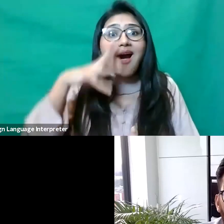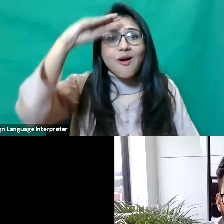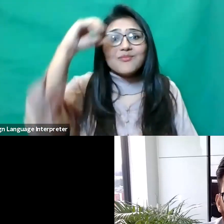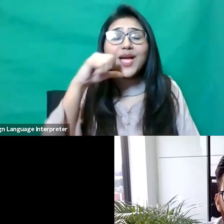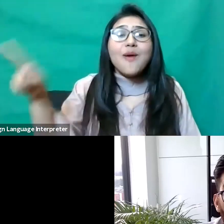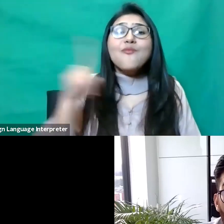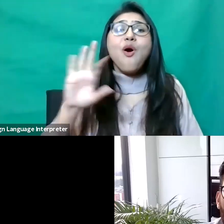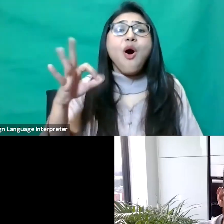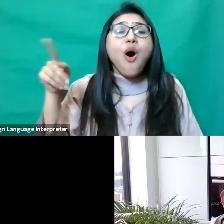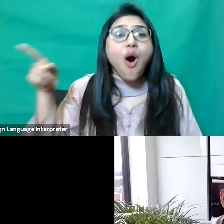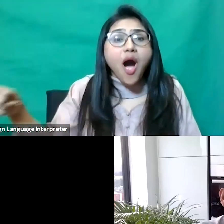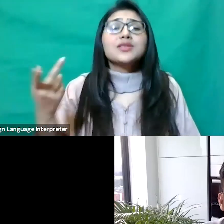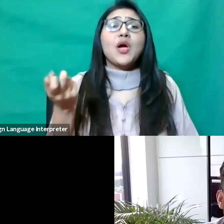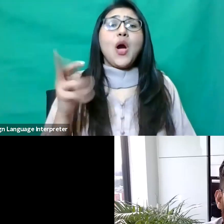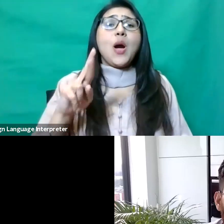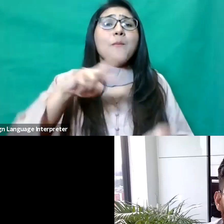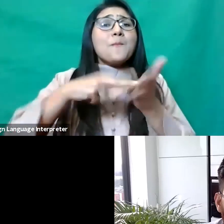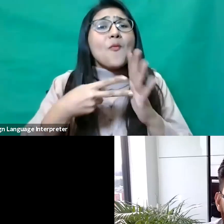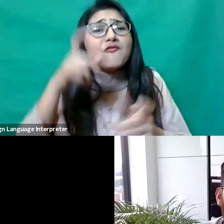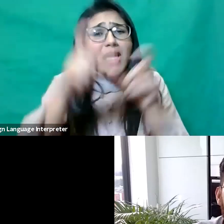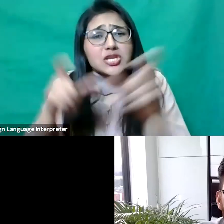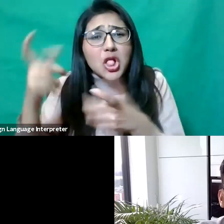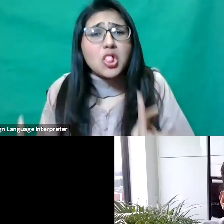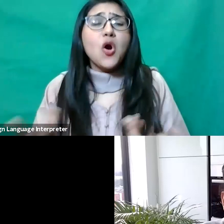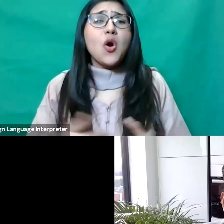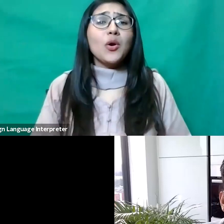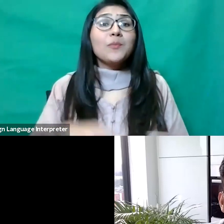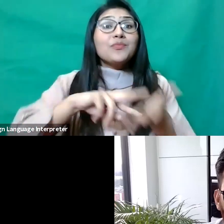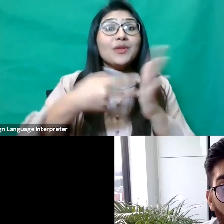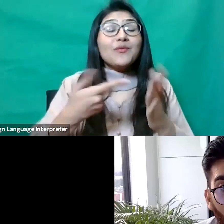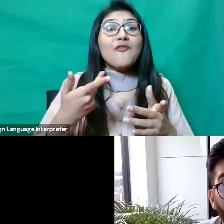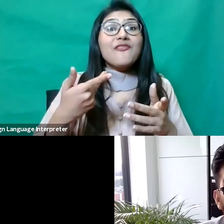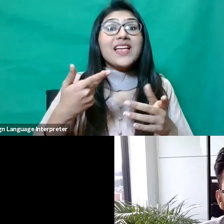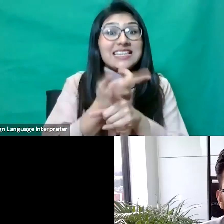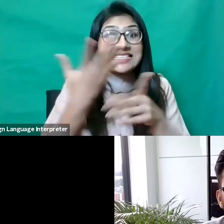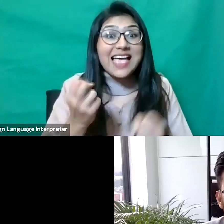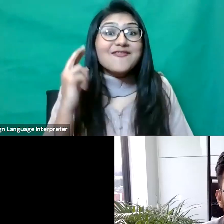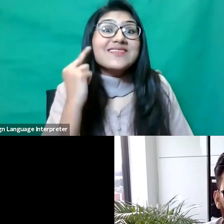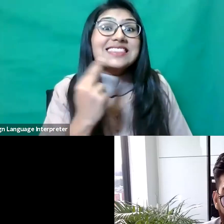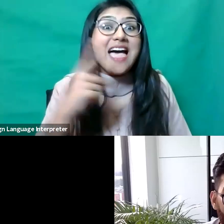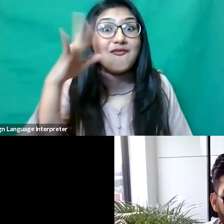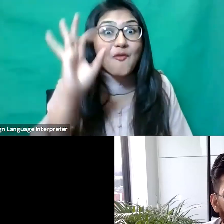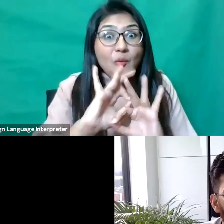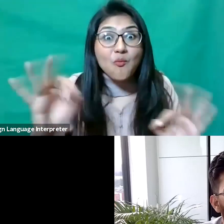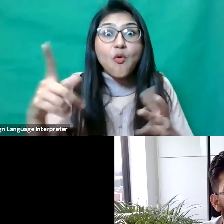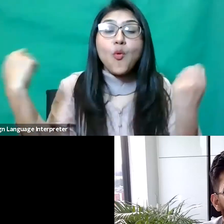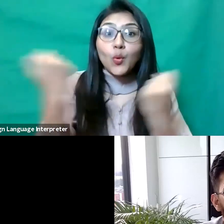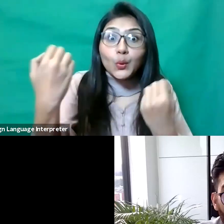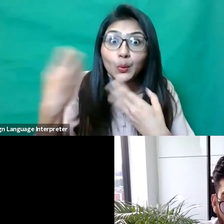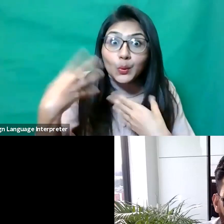the professionals, I meant about professionals, teachers of deaf, who have the experience with the deaf